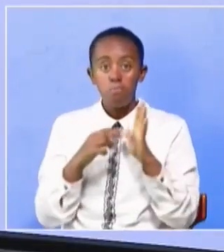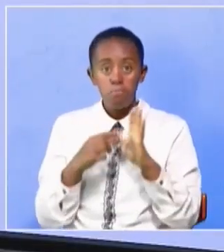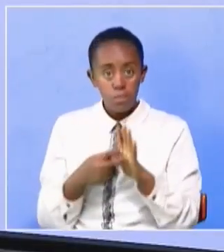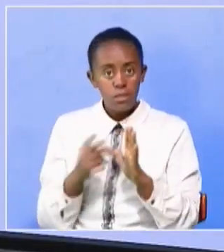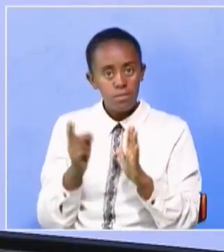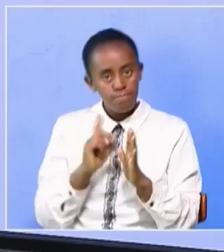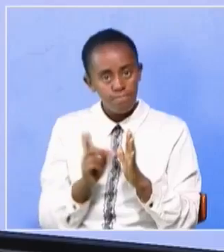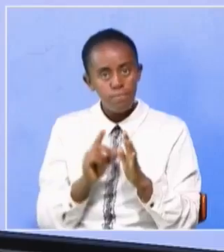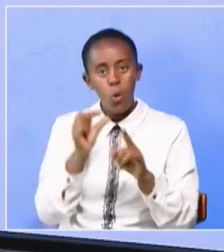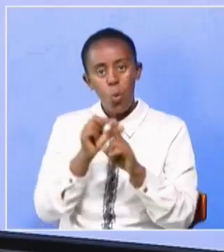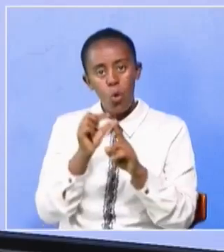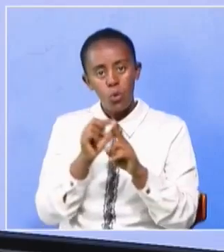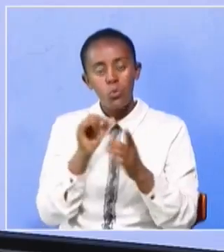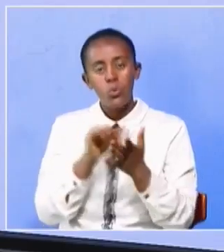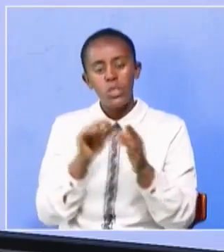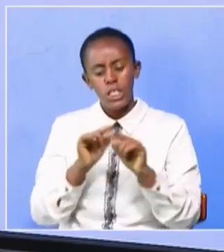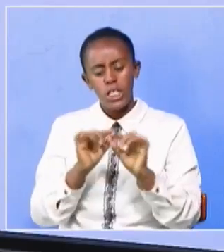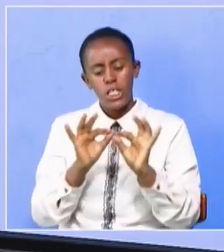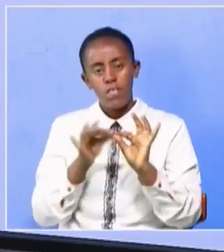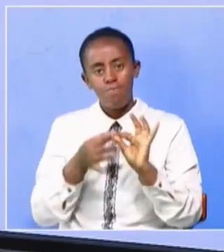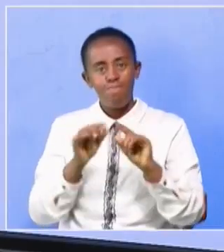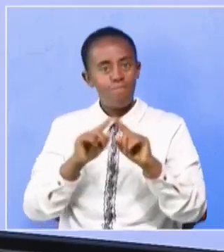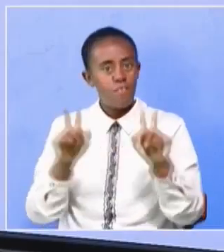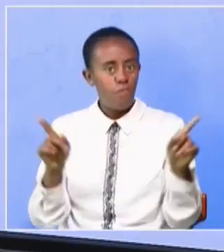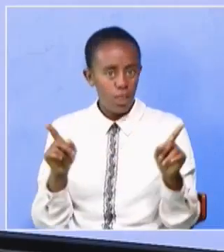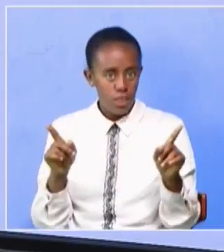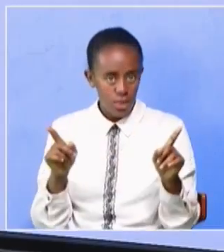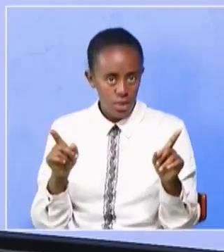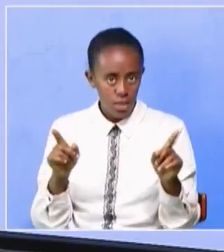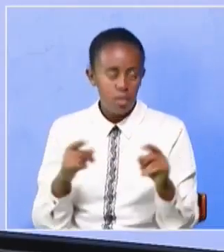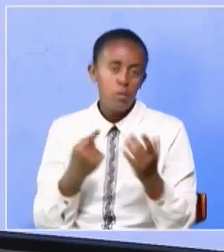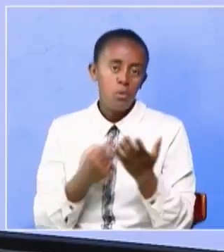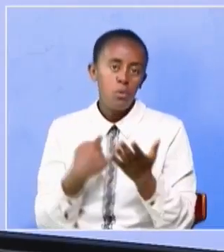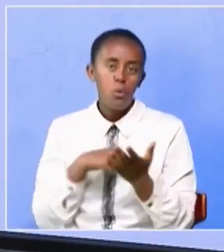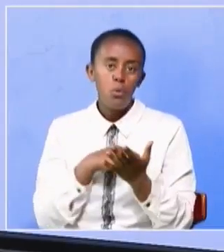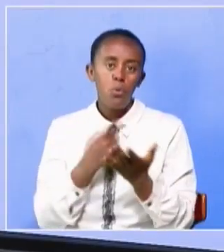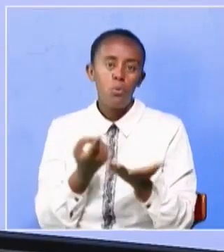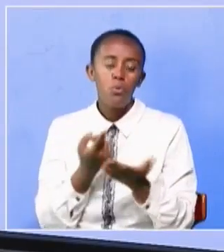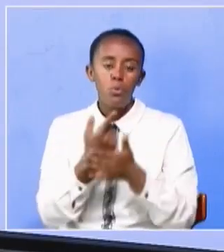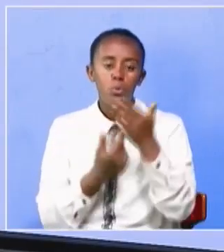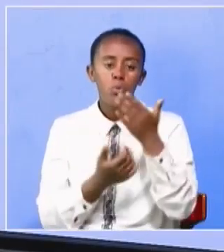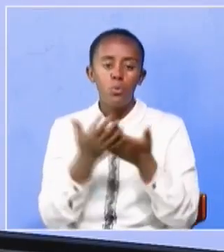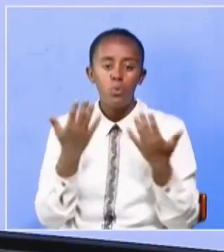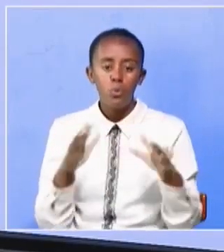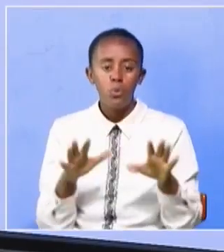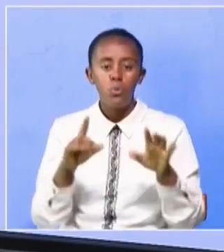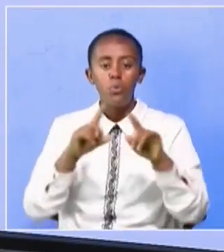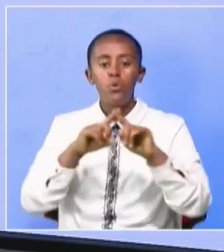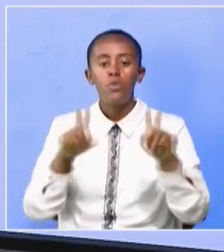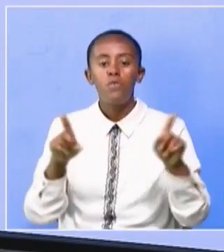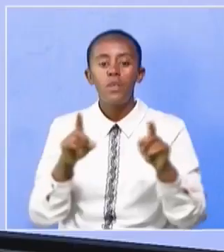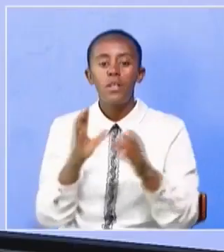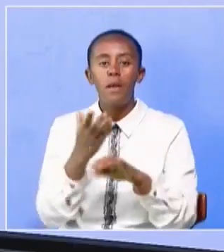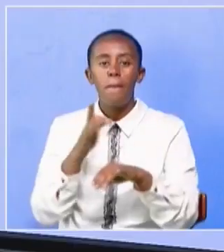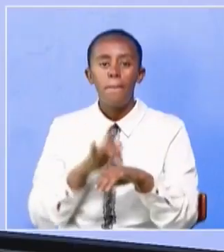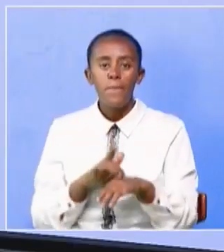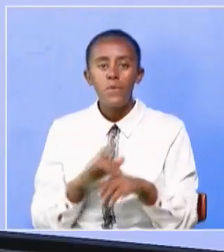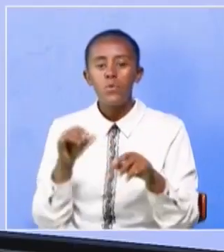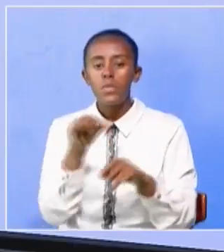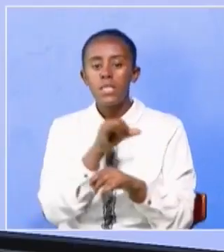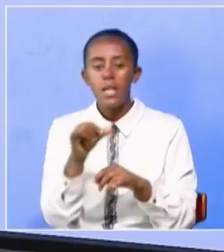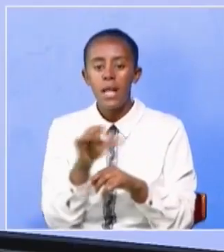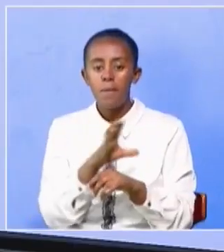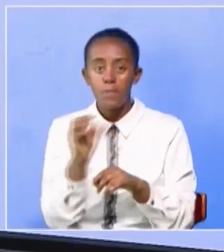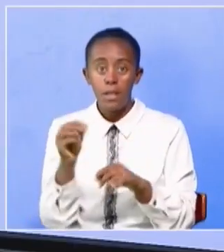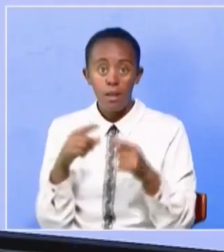about words that have different meanings. So we also talked about the different types of synonyms and